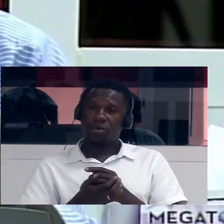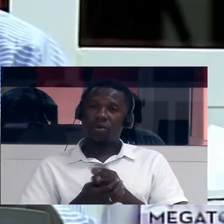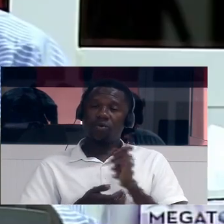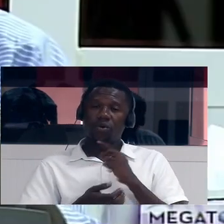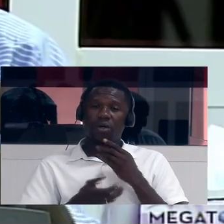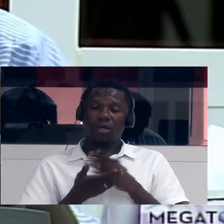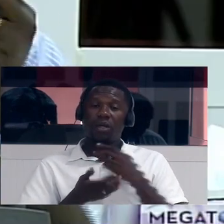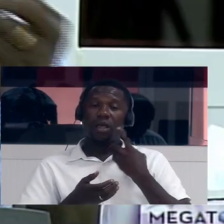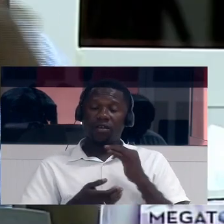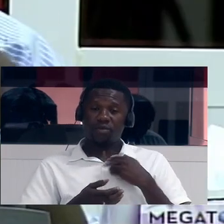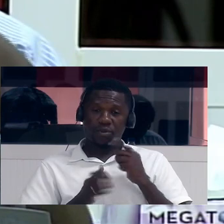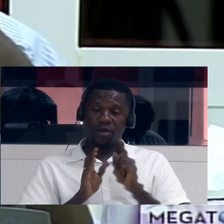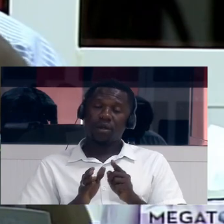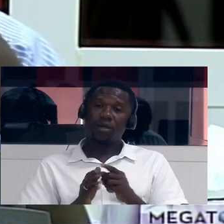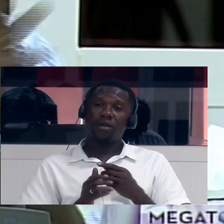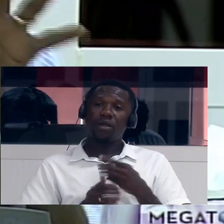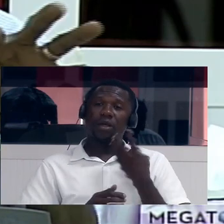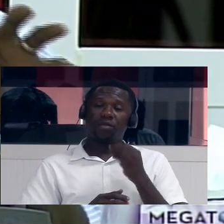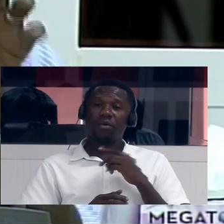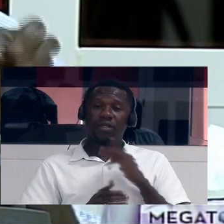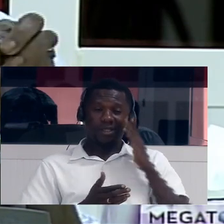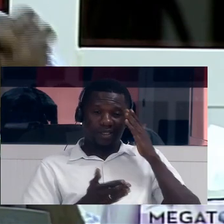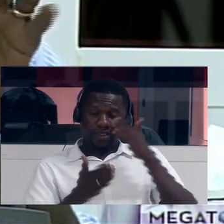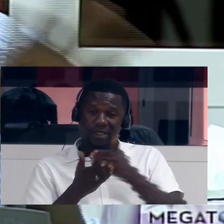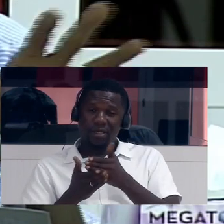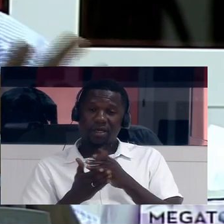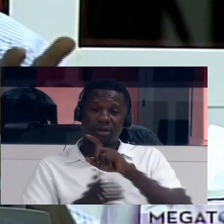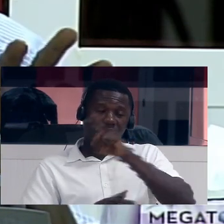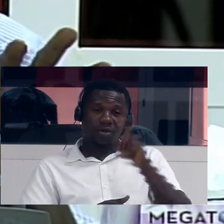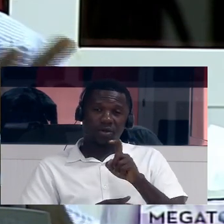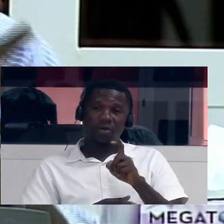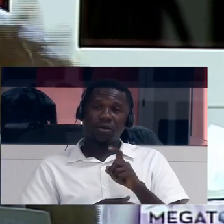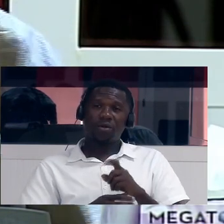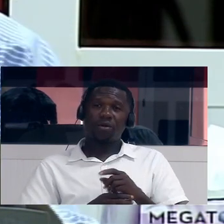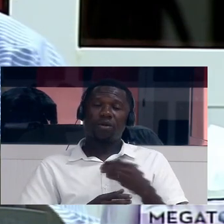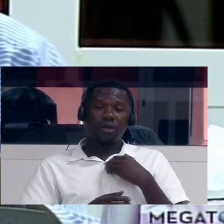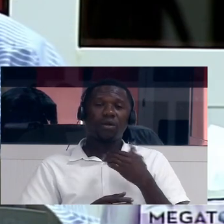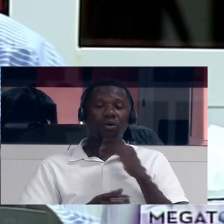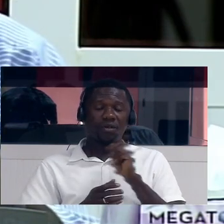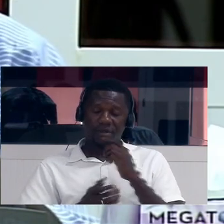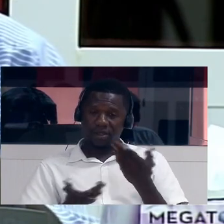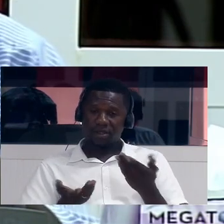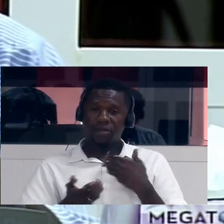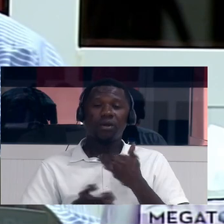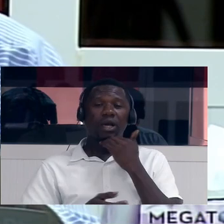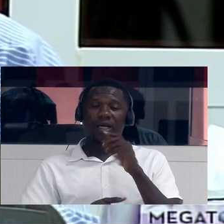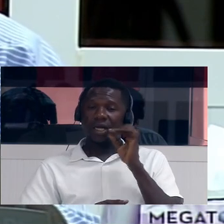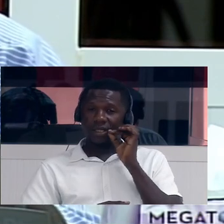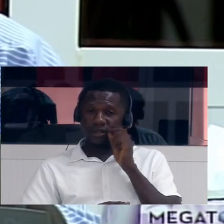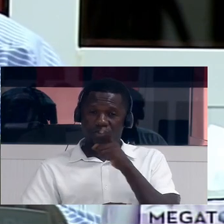may, is ask me the direct question of any particular instance of whatever it is, and I will answer you. Okay.